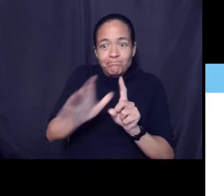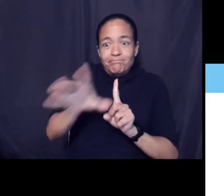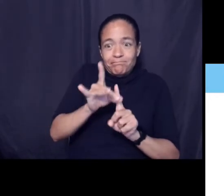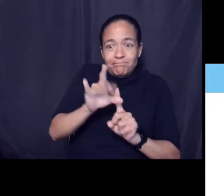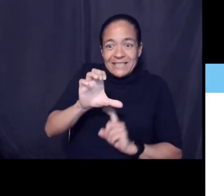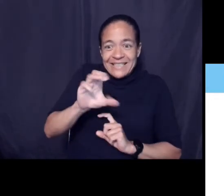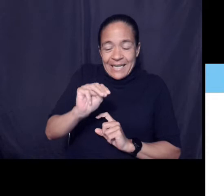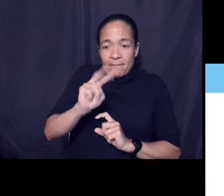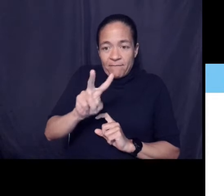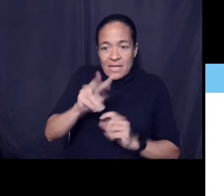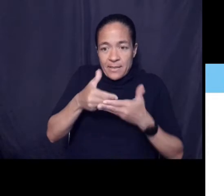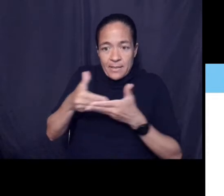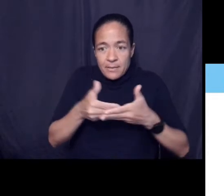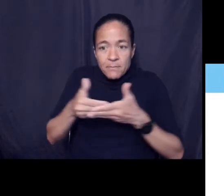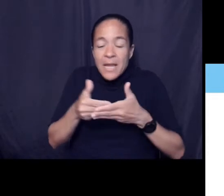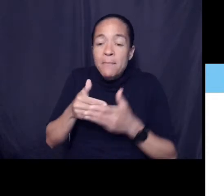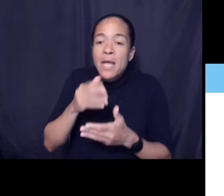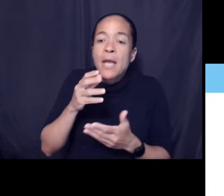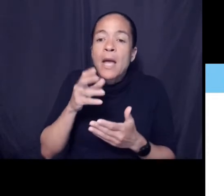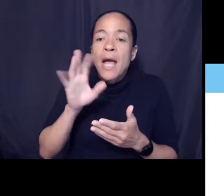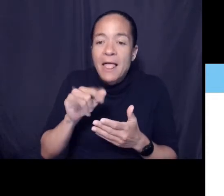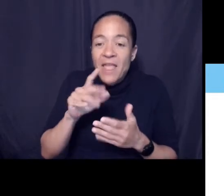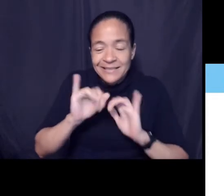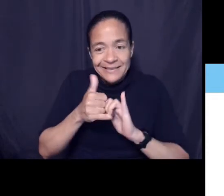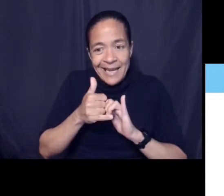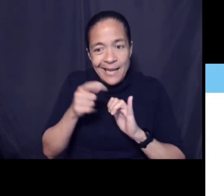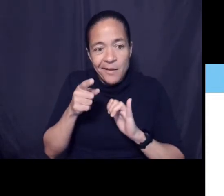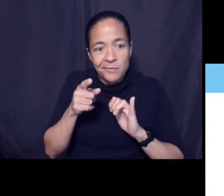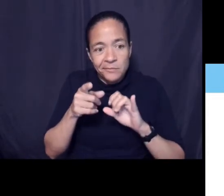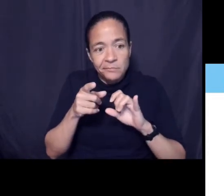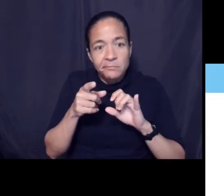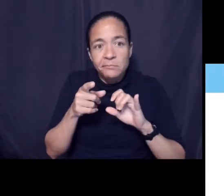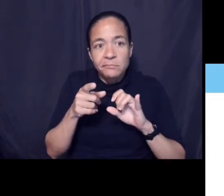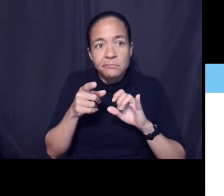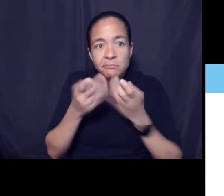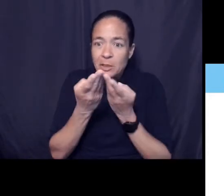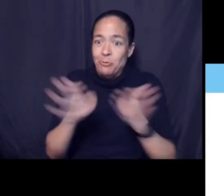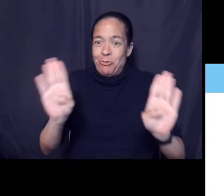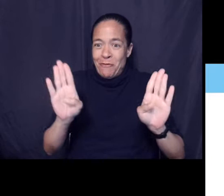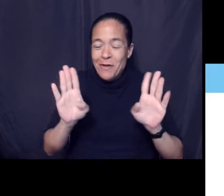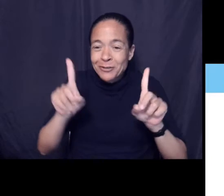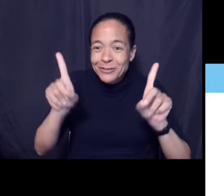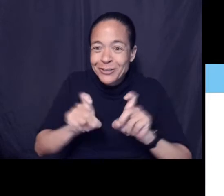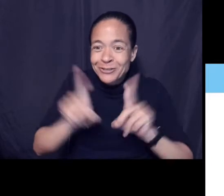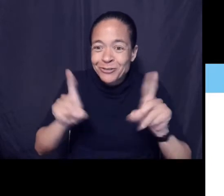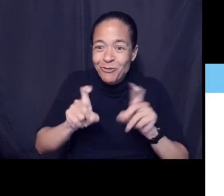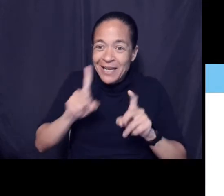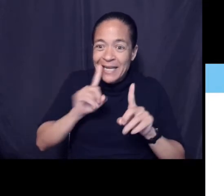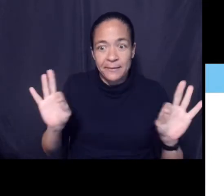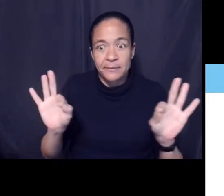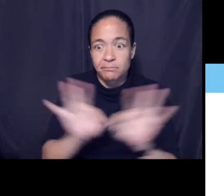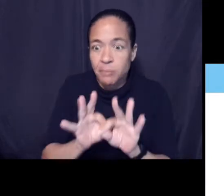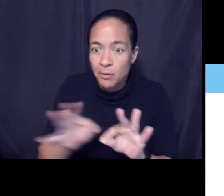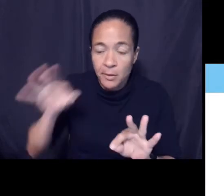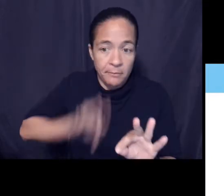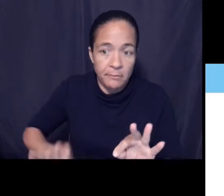congenital CCMV, and that is where the universal screening is so important. Oftentimes, especially